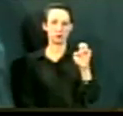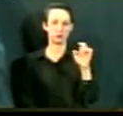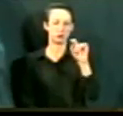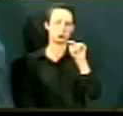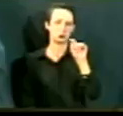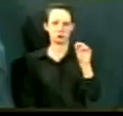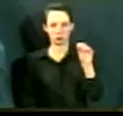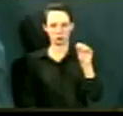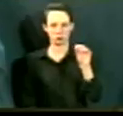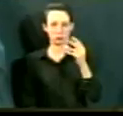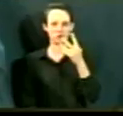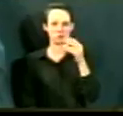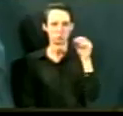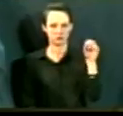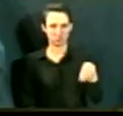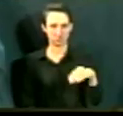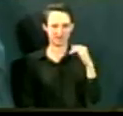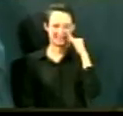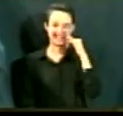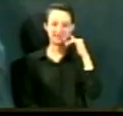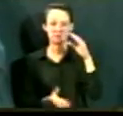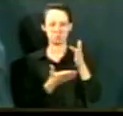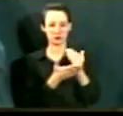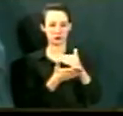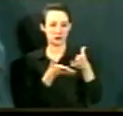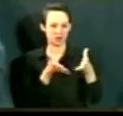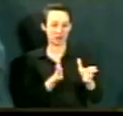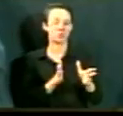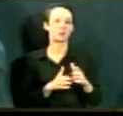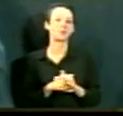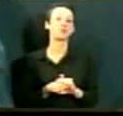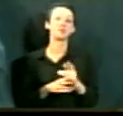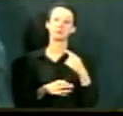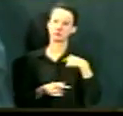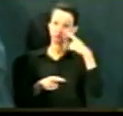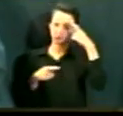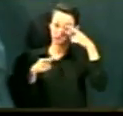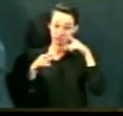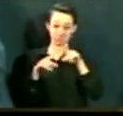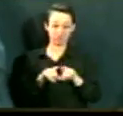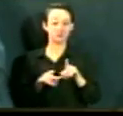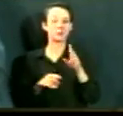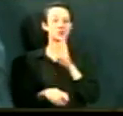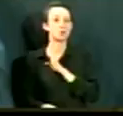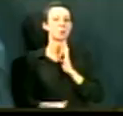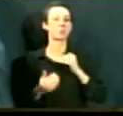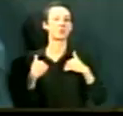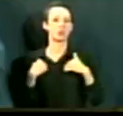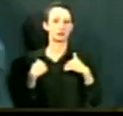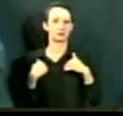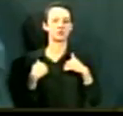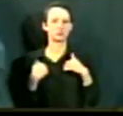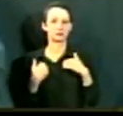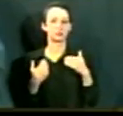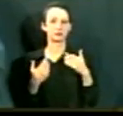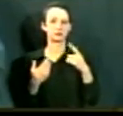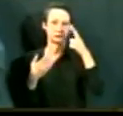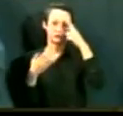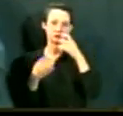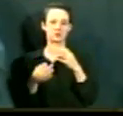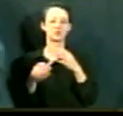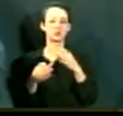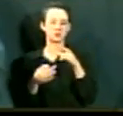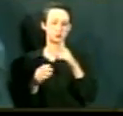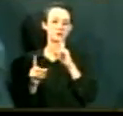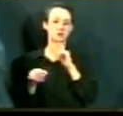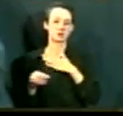my only question about the semantics of that. And I agree with you. I mean, the board has discretion. You've answered my question. You don't